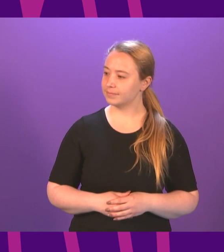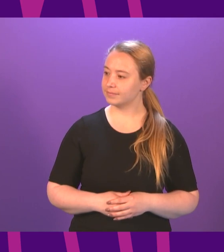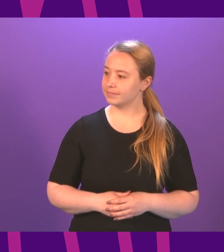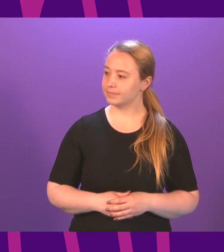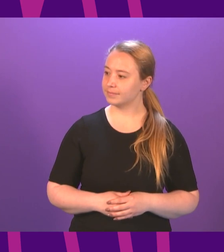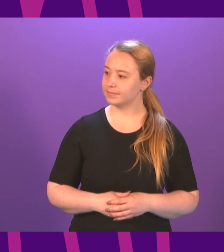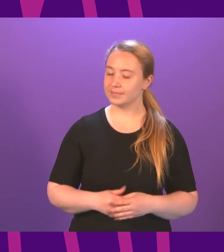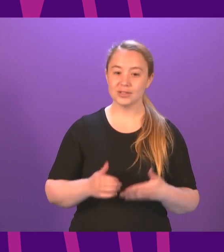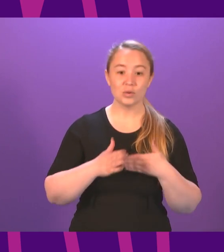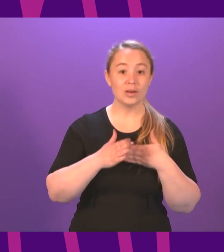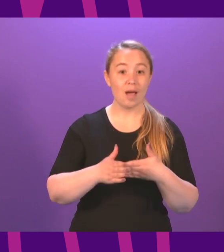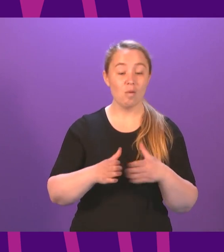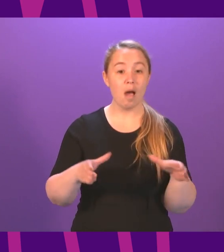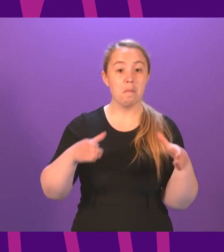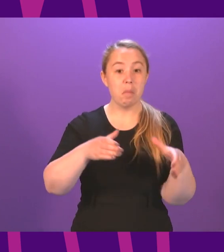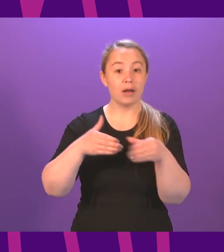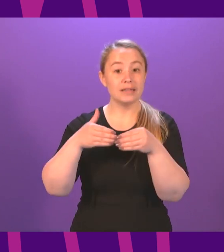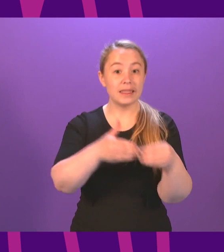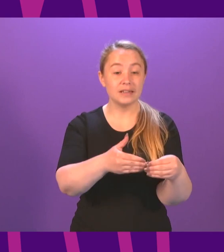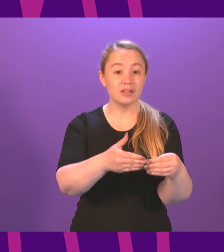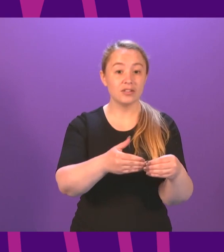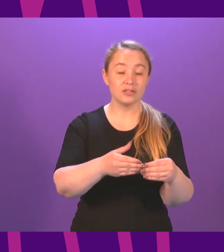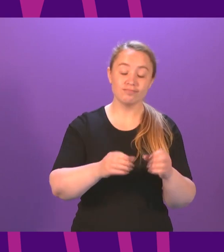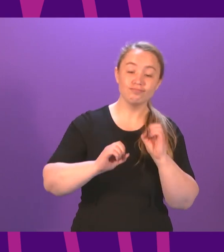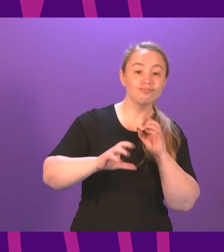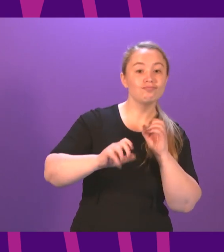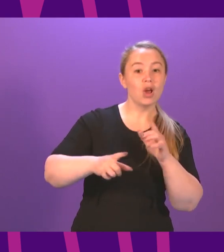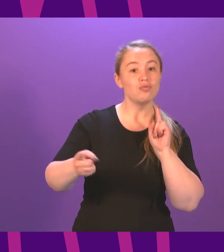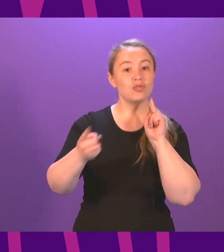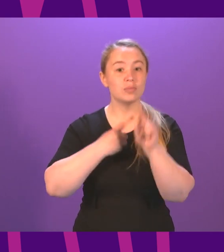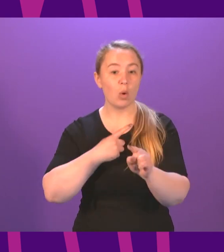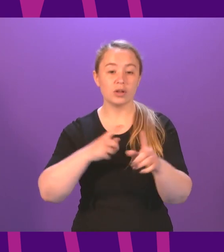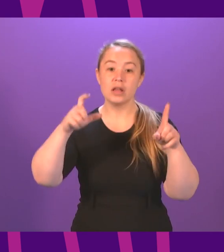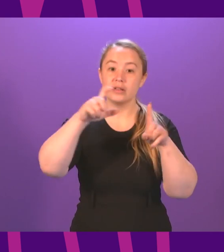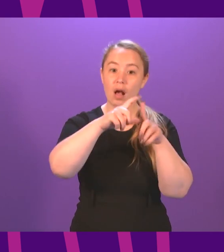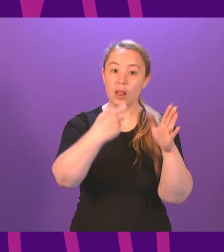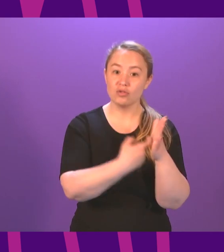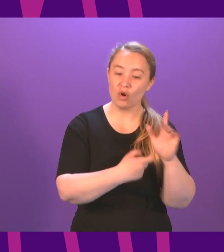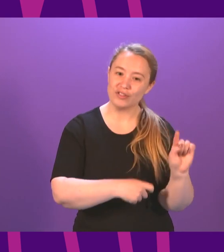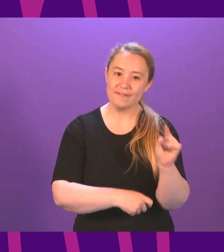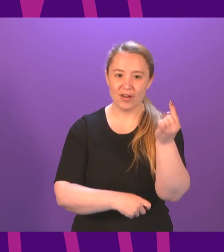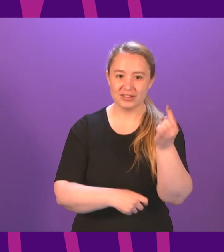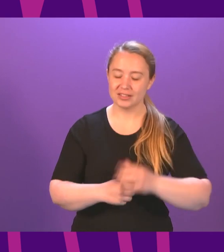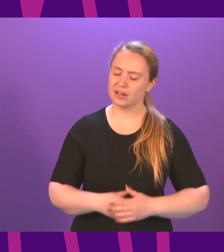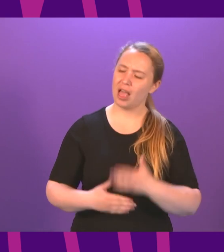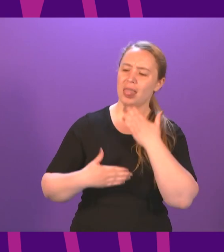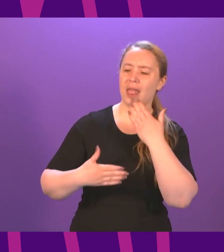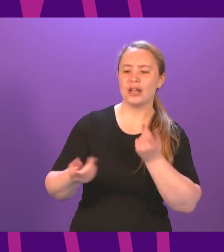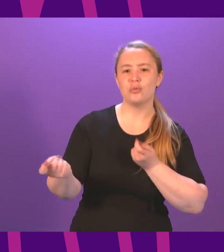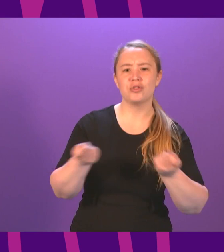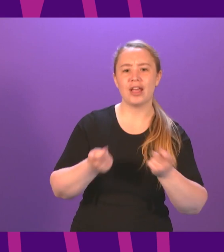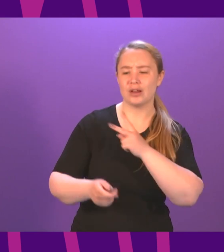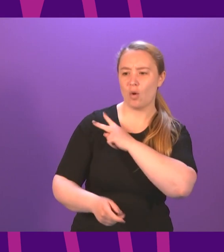I will now call on each of the party leaders to respond, and I call Douglas Ross. Thank you very much, Presiding Officer. And I began to wonder, as